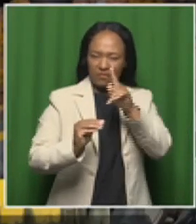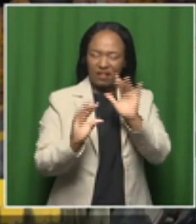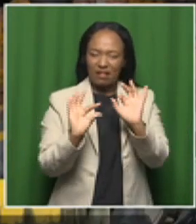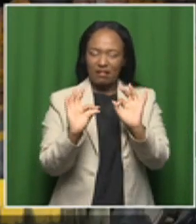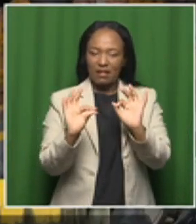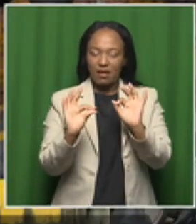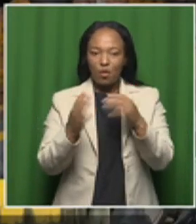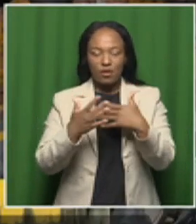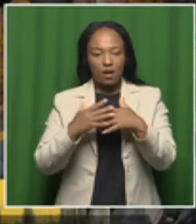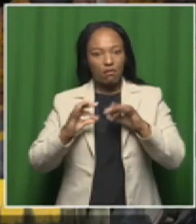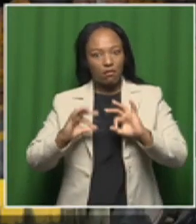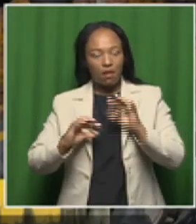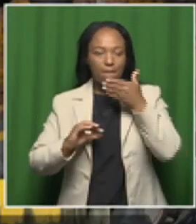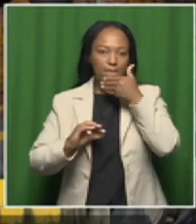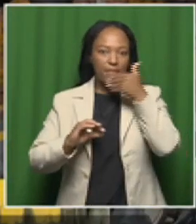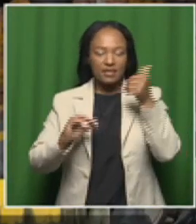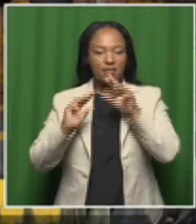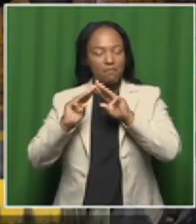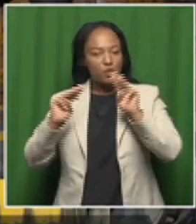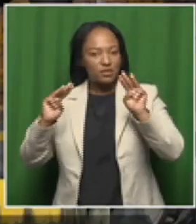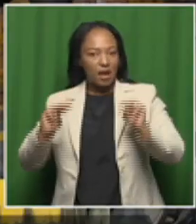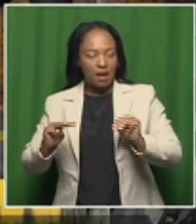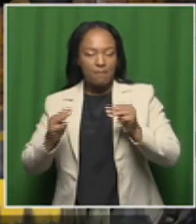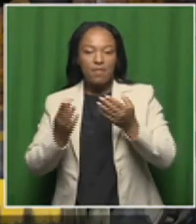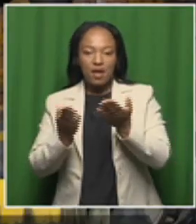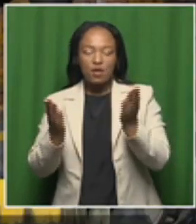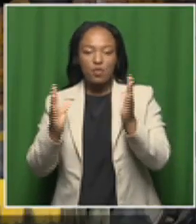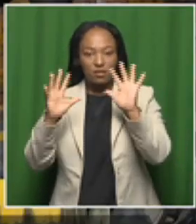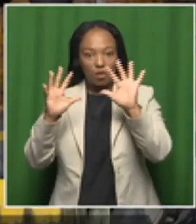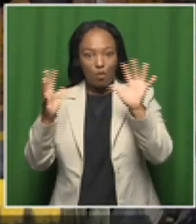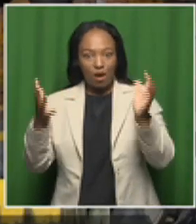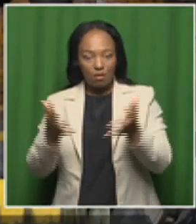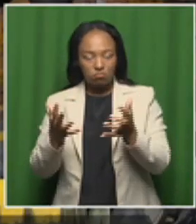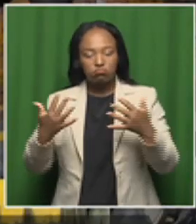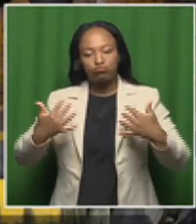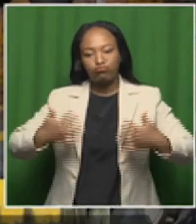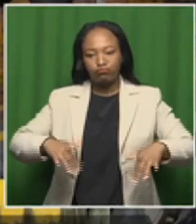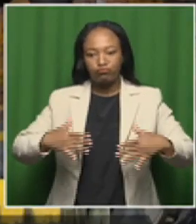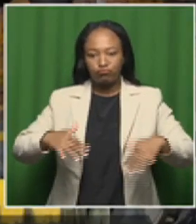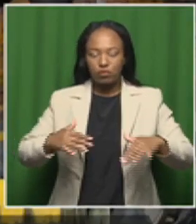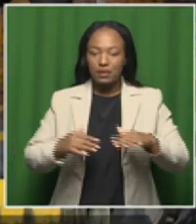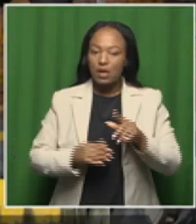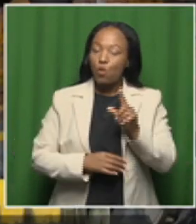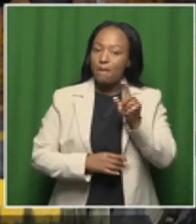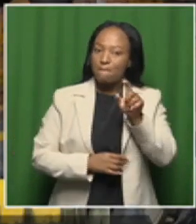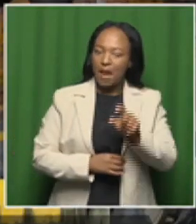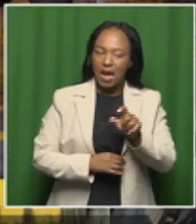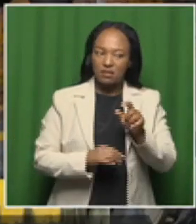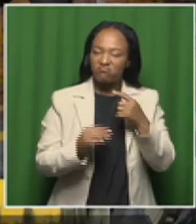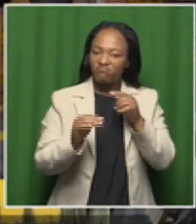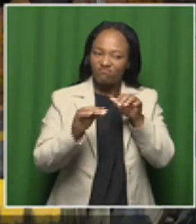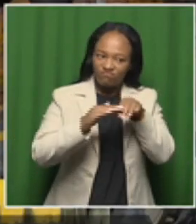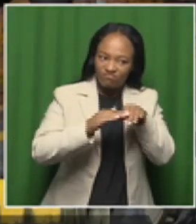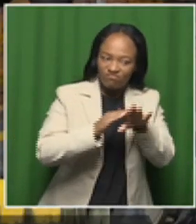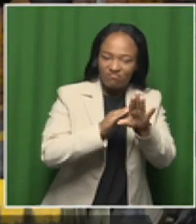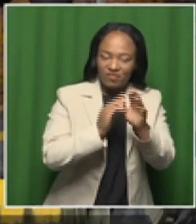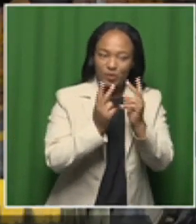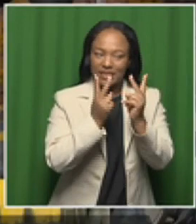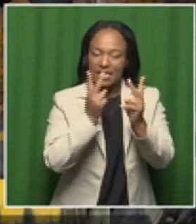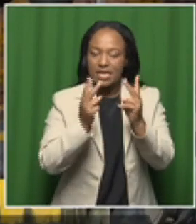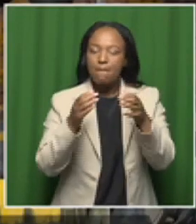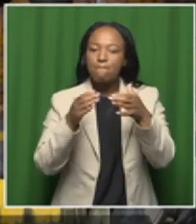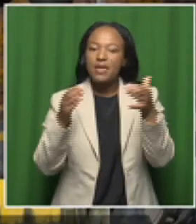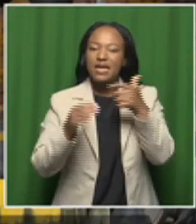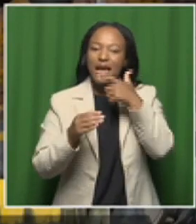some of the best museums anywhere in the world, and therefore a must-see on any visit to the Big Apple.